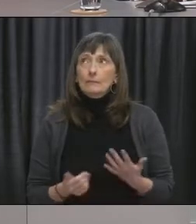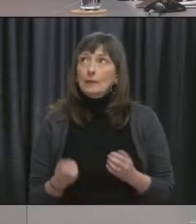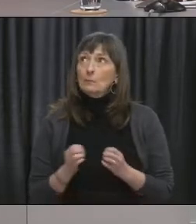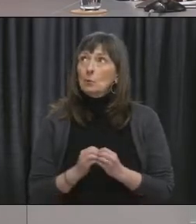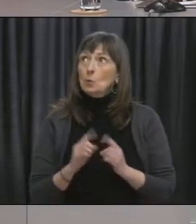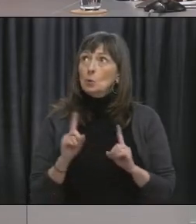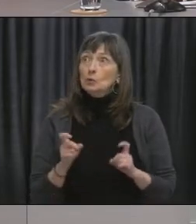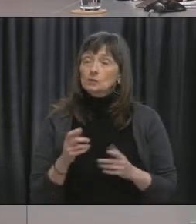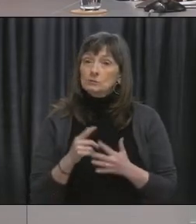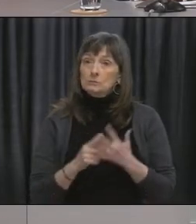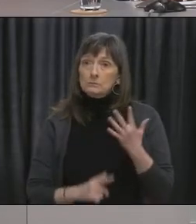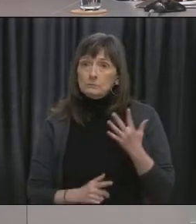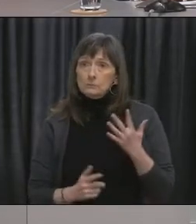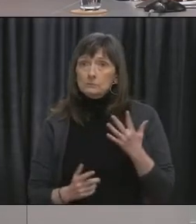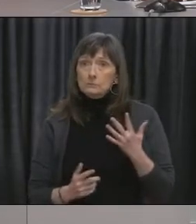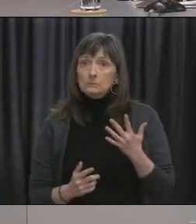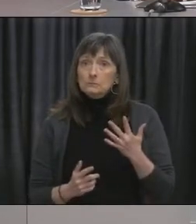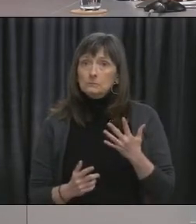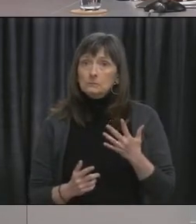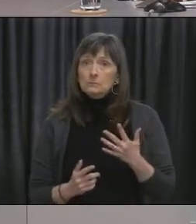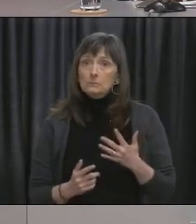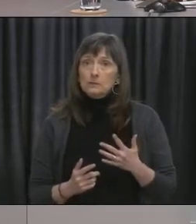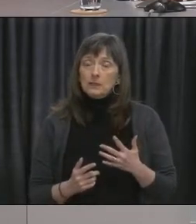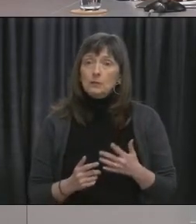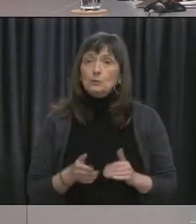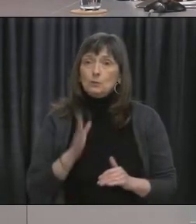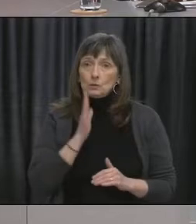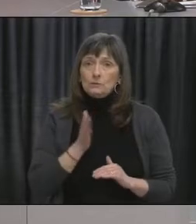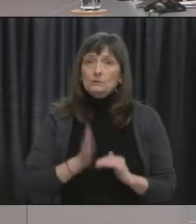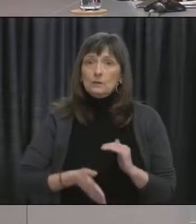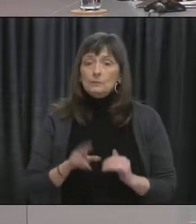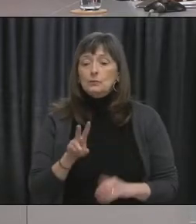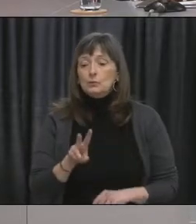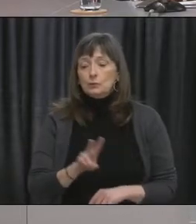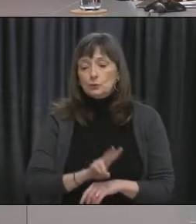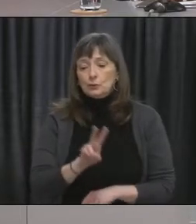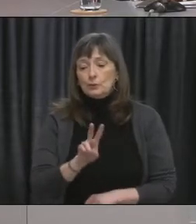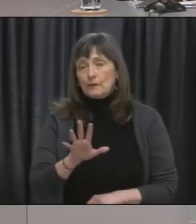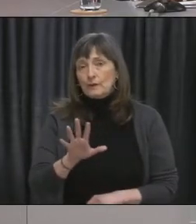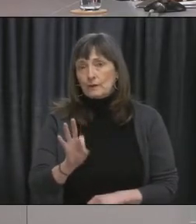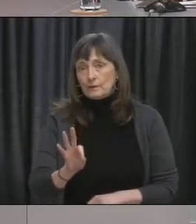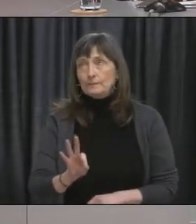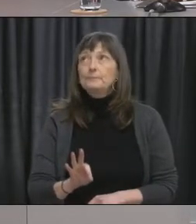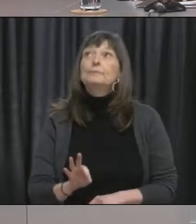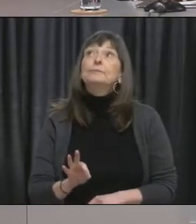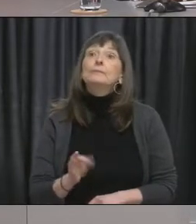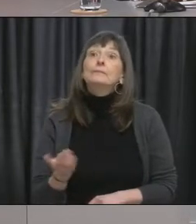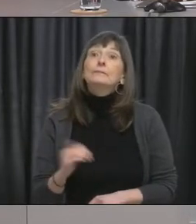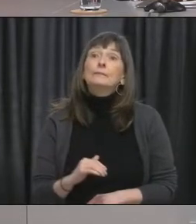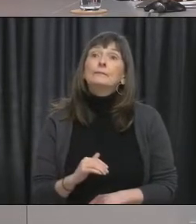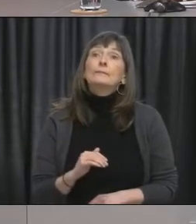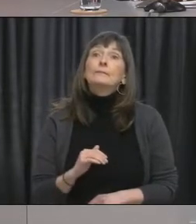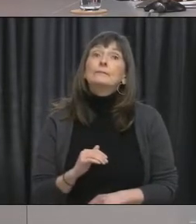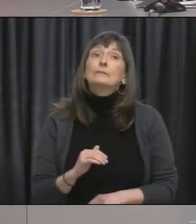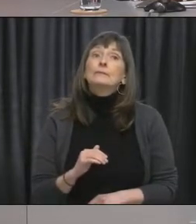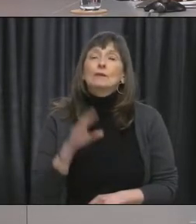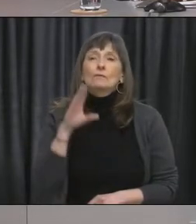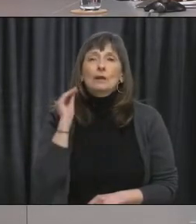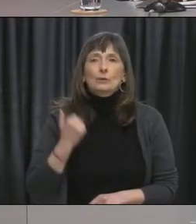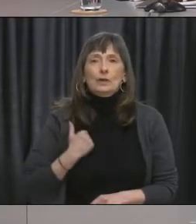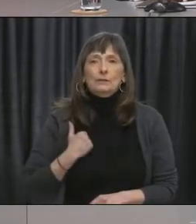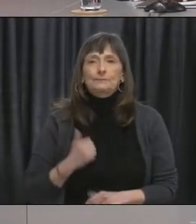before 2:59, I will stop the questions to play the video. Our first question is from Patrick Butler of Radio